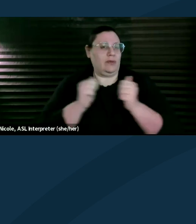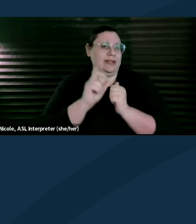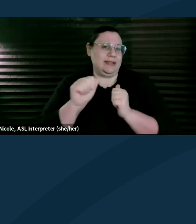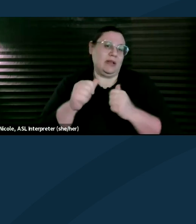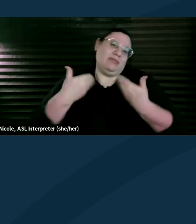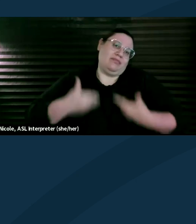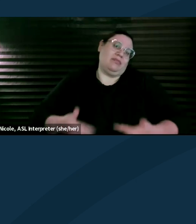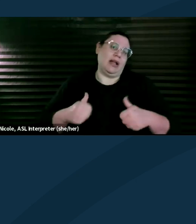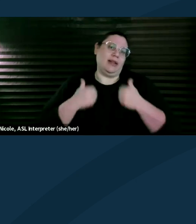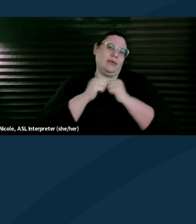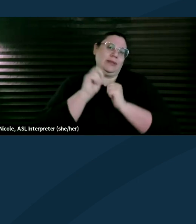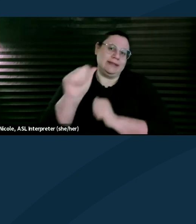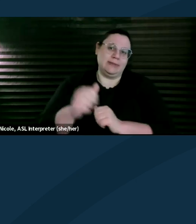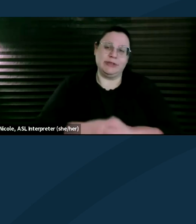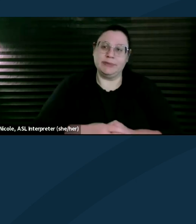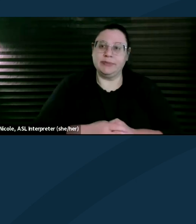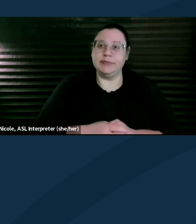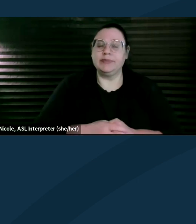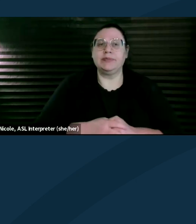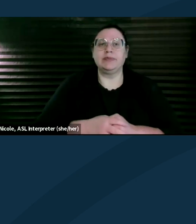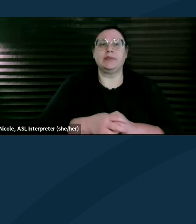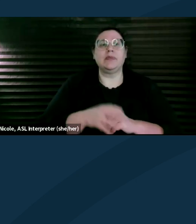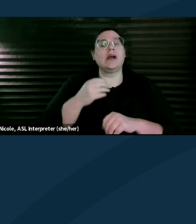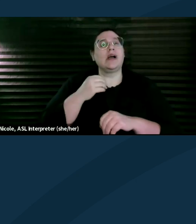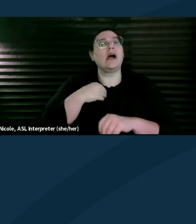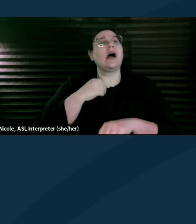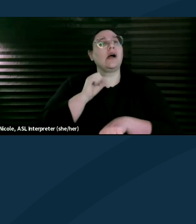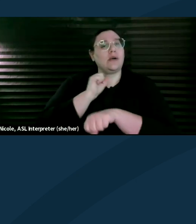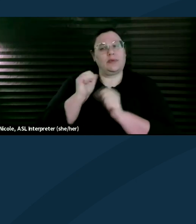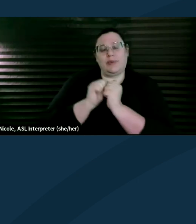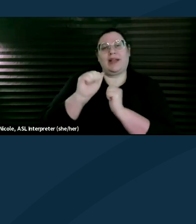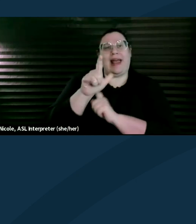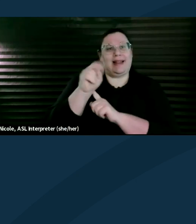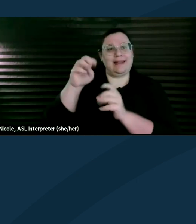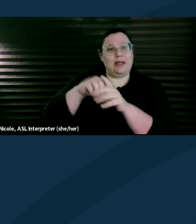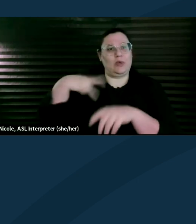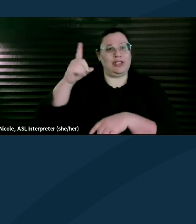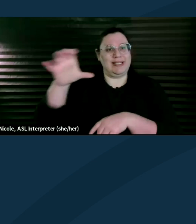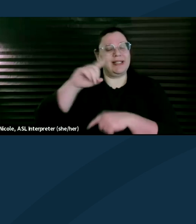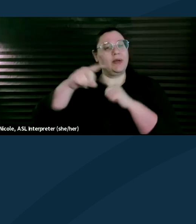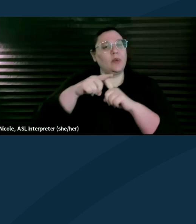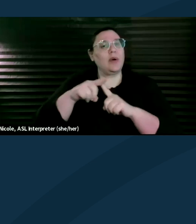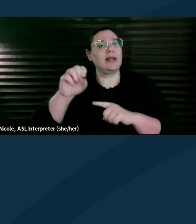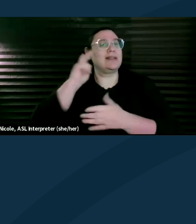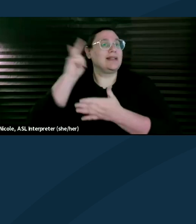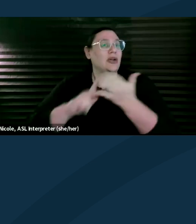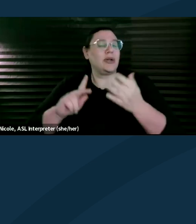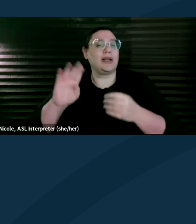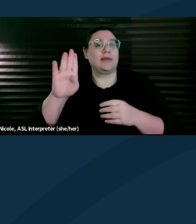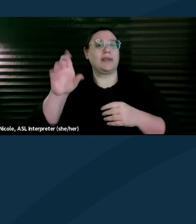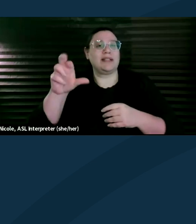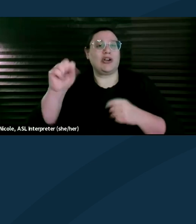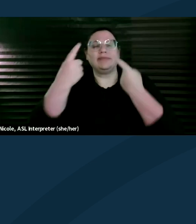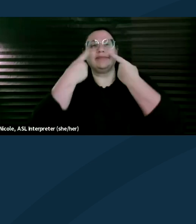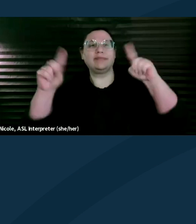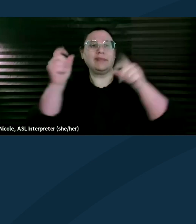myself. I was with Allison in D.C. when Secretary Becerra announced the Section